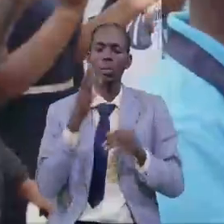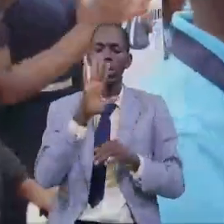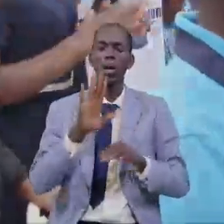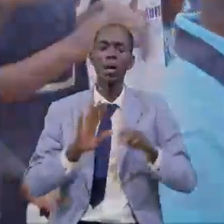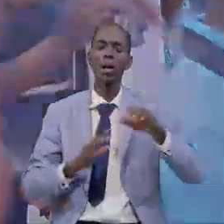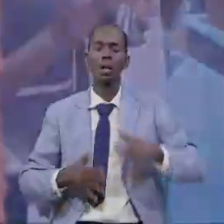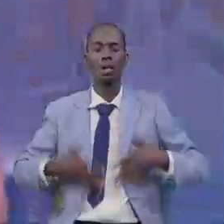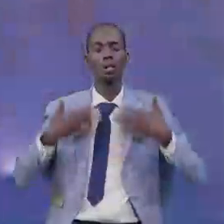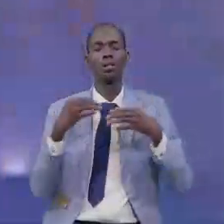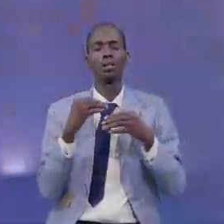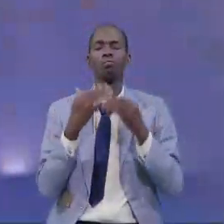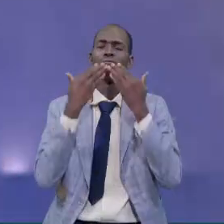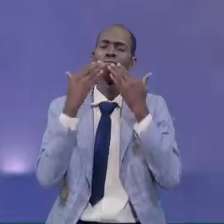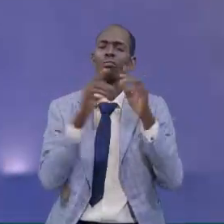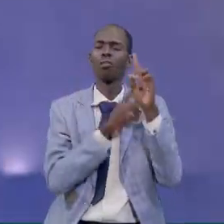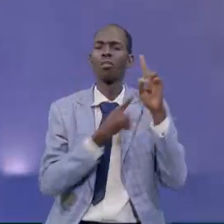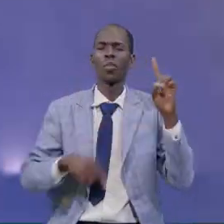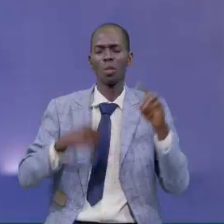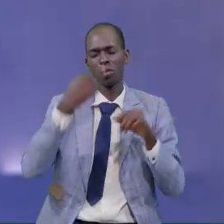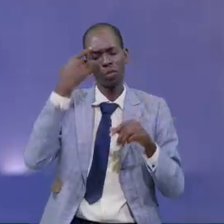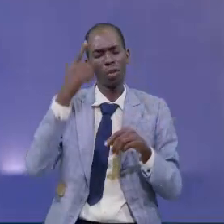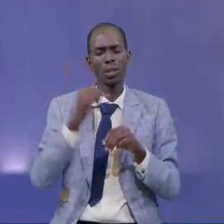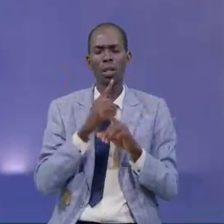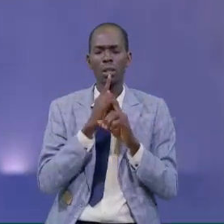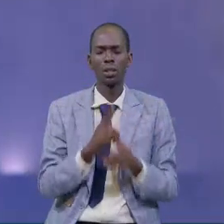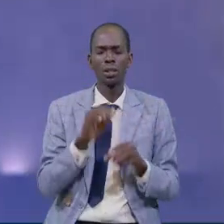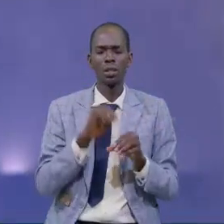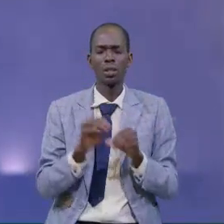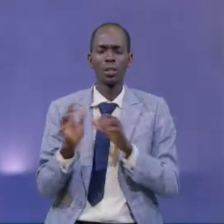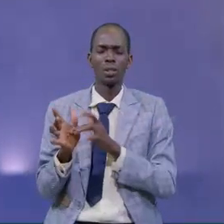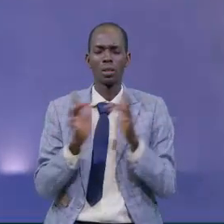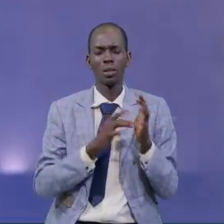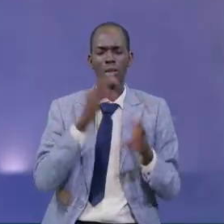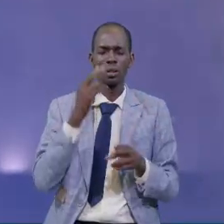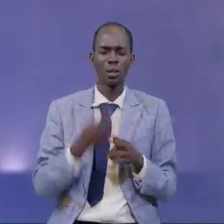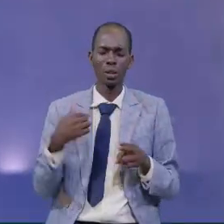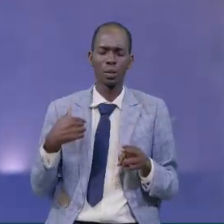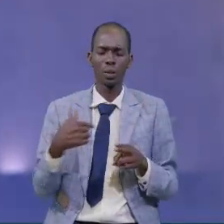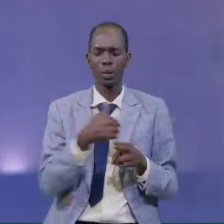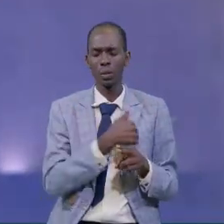Thank you, Lord, for the answer. In Jesus' name.